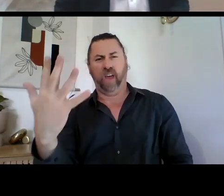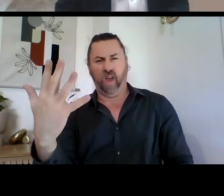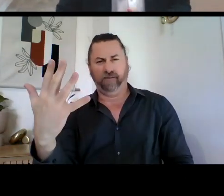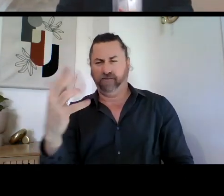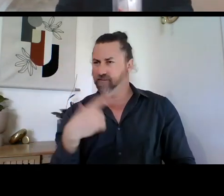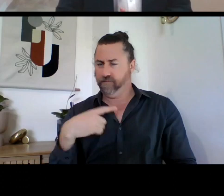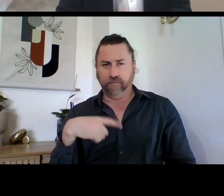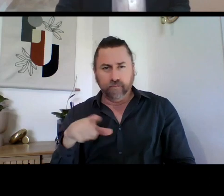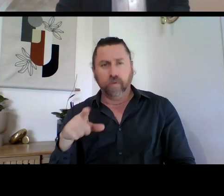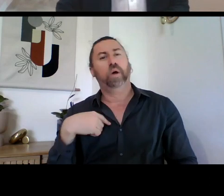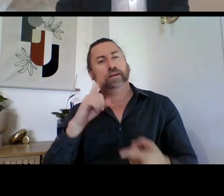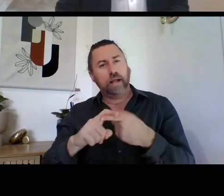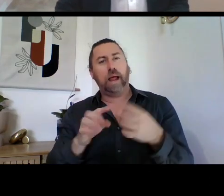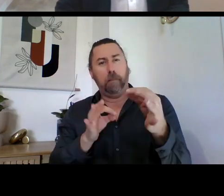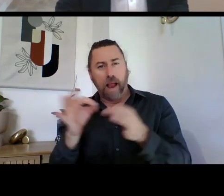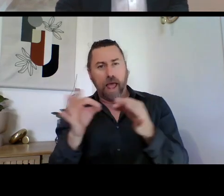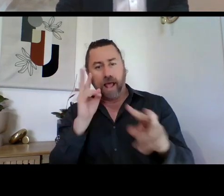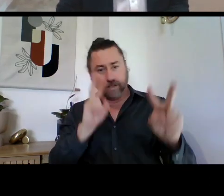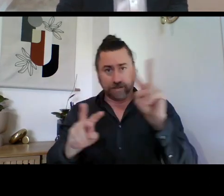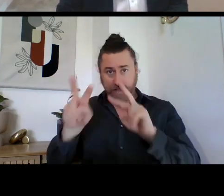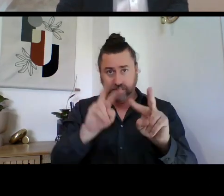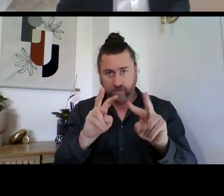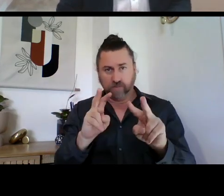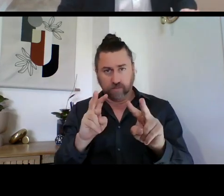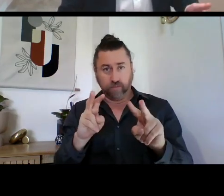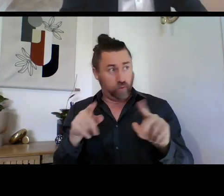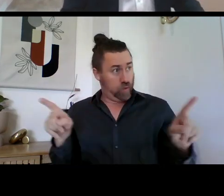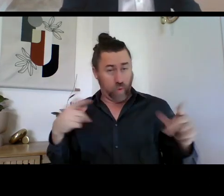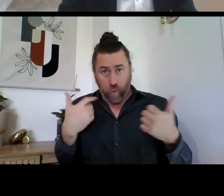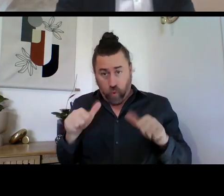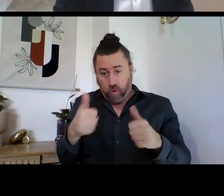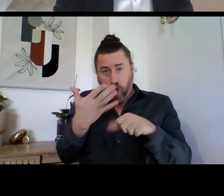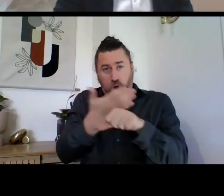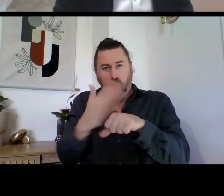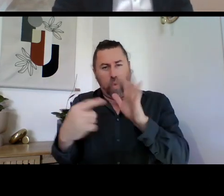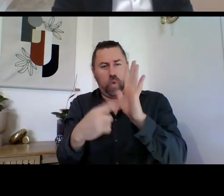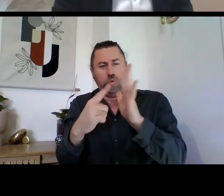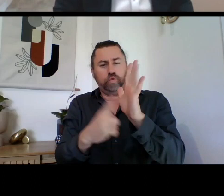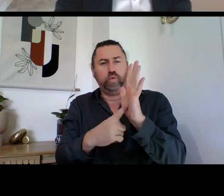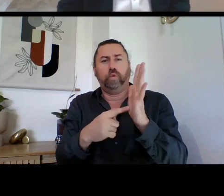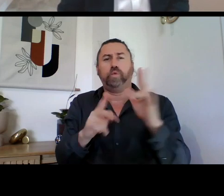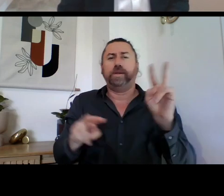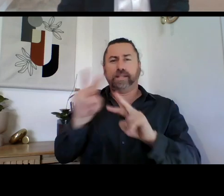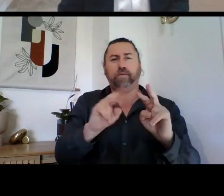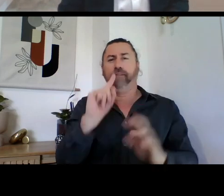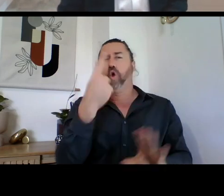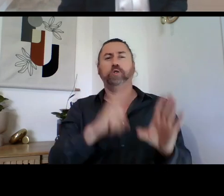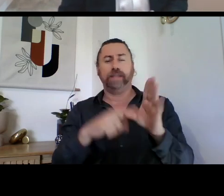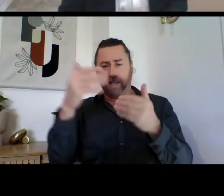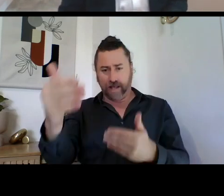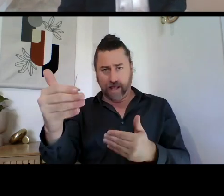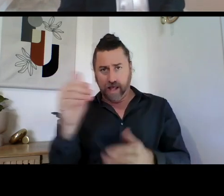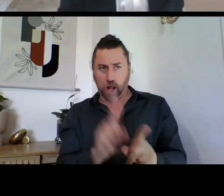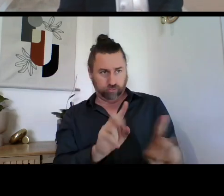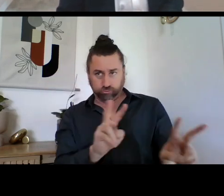yes. We plan for the new assessment workforce to use the new tool. However, for the first year, the tool will be used to